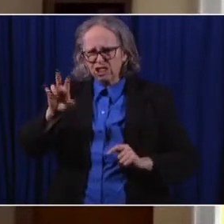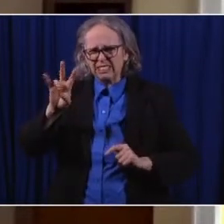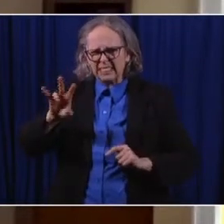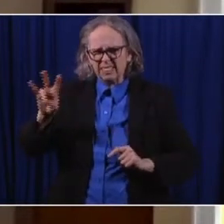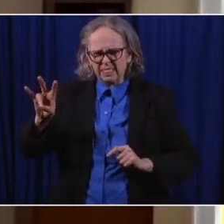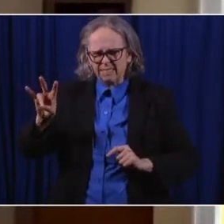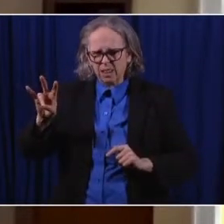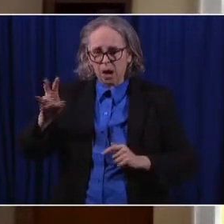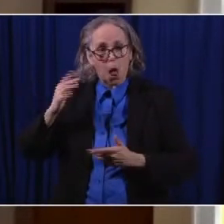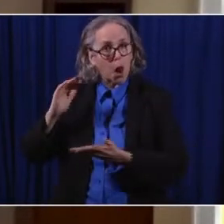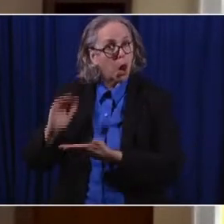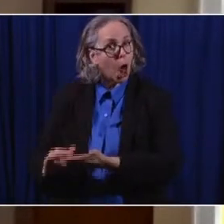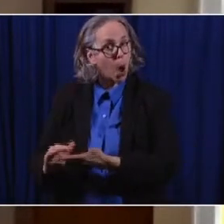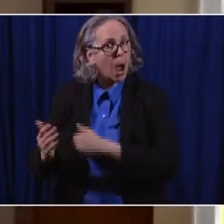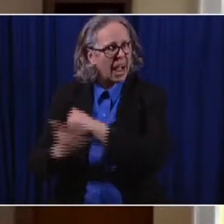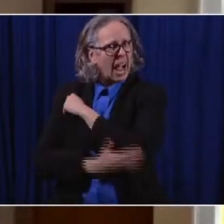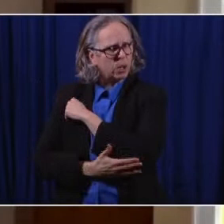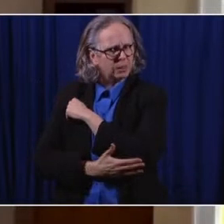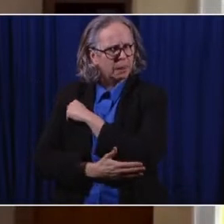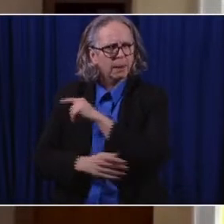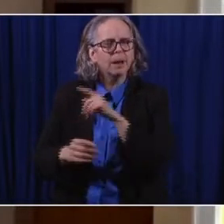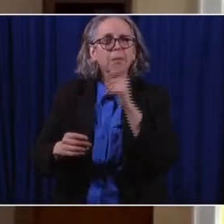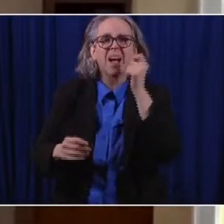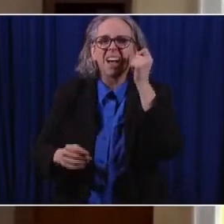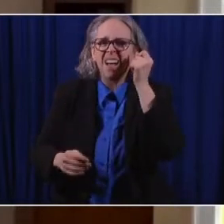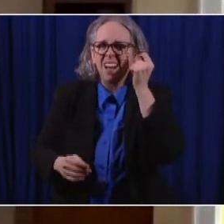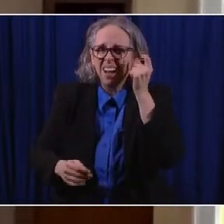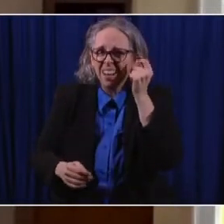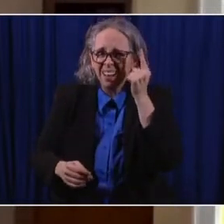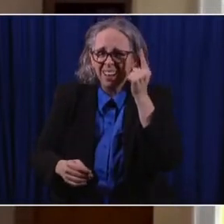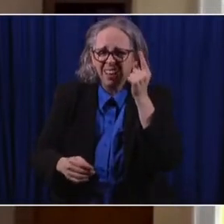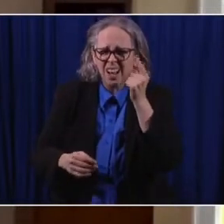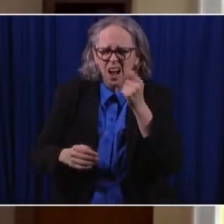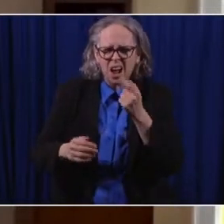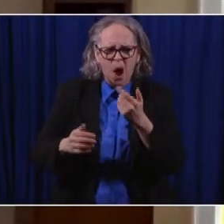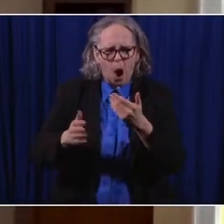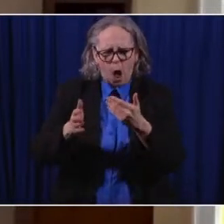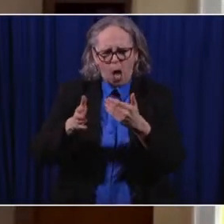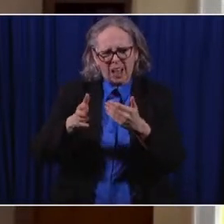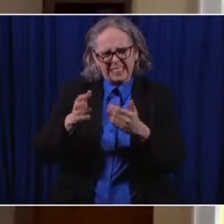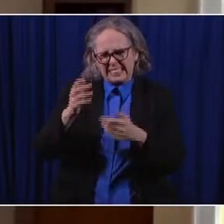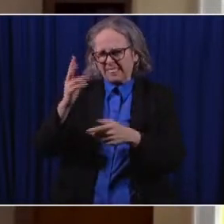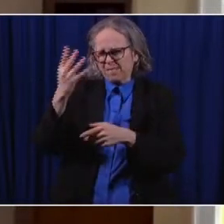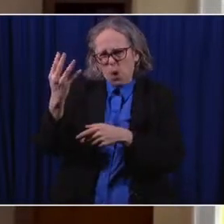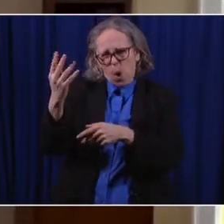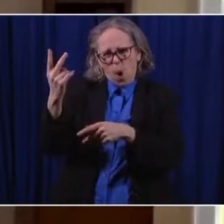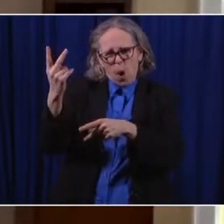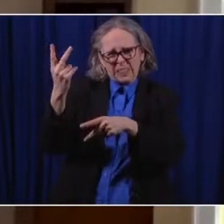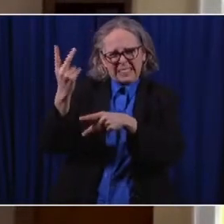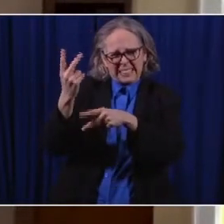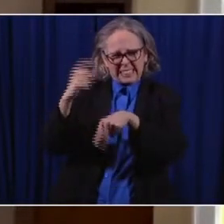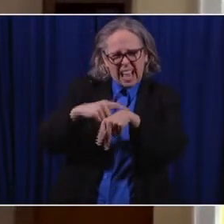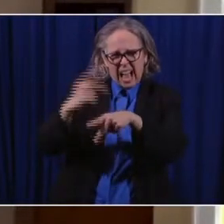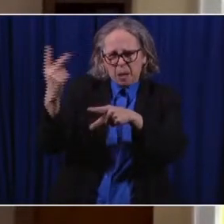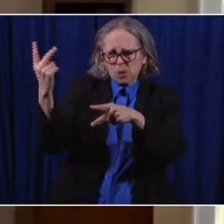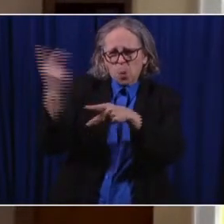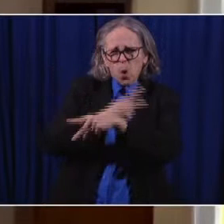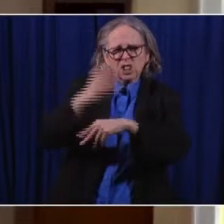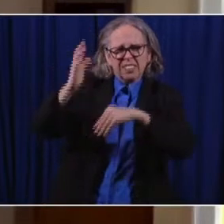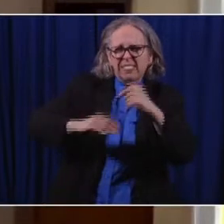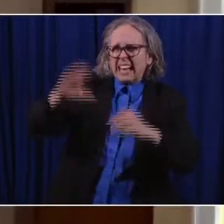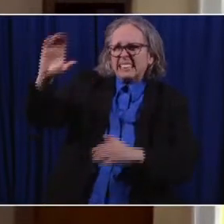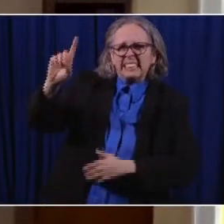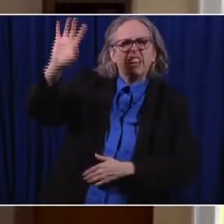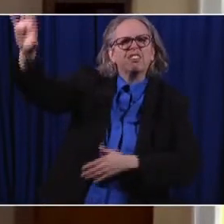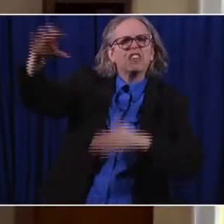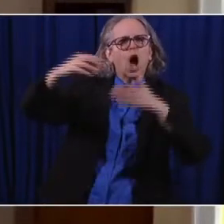county in the state as far as spread, they are still almost 4 times what the CDC says is high incidence. So it's